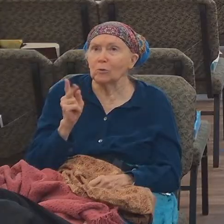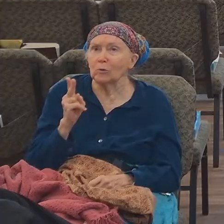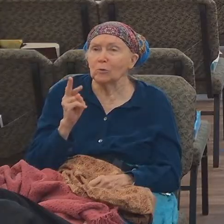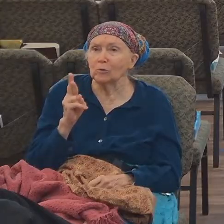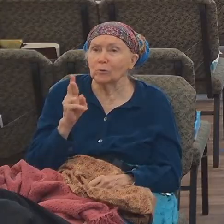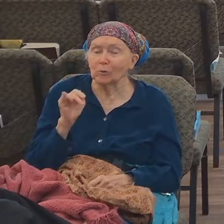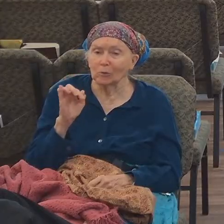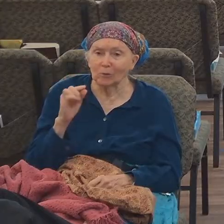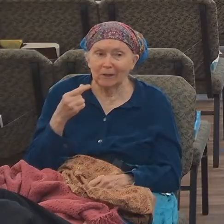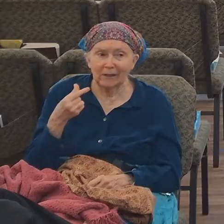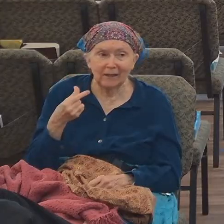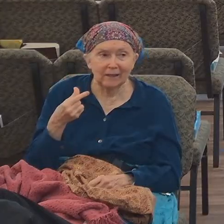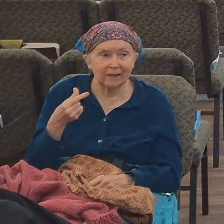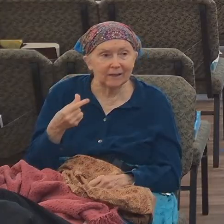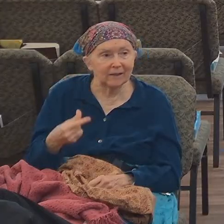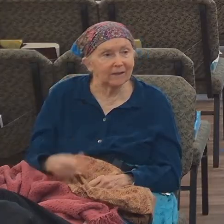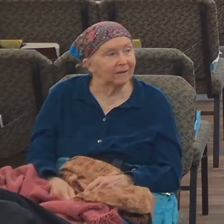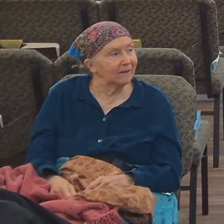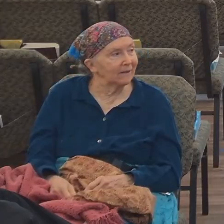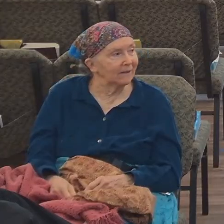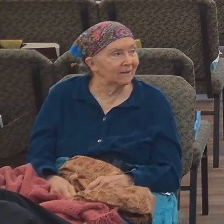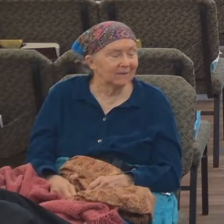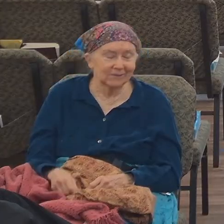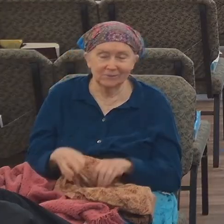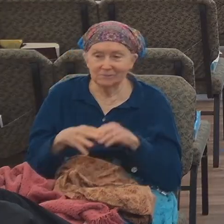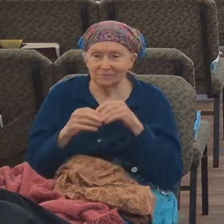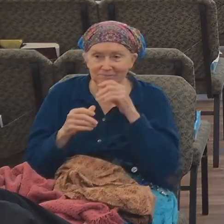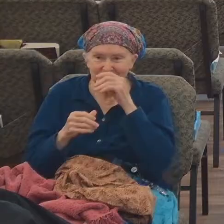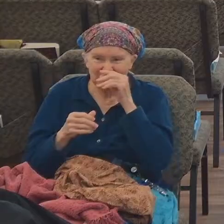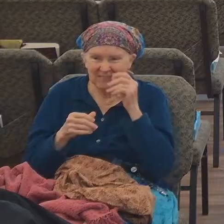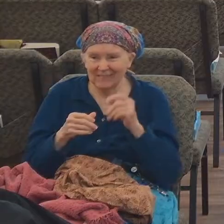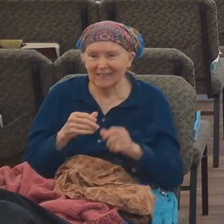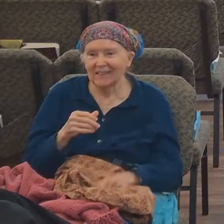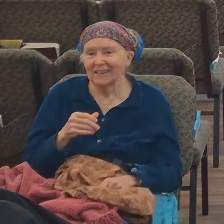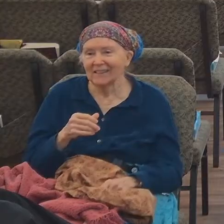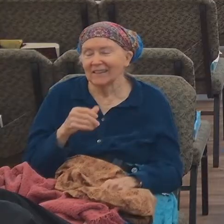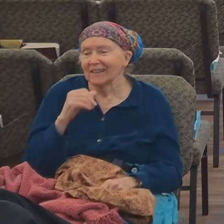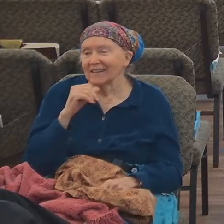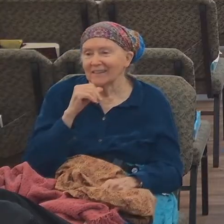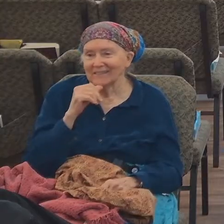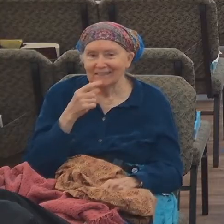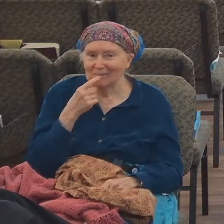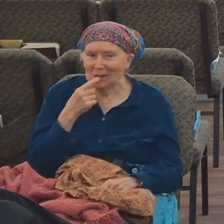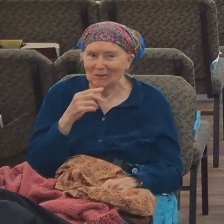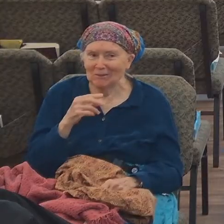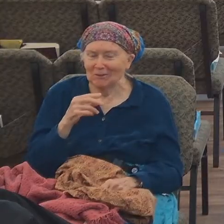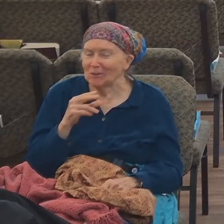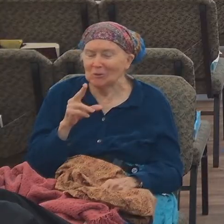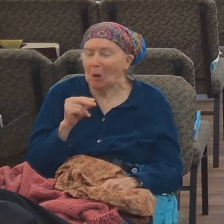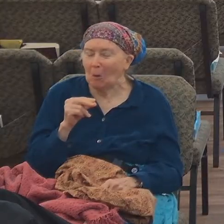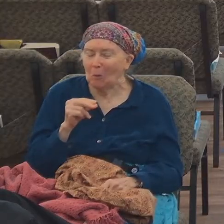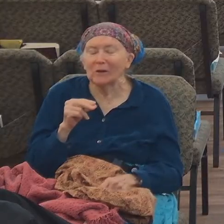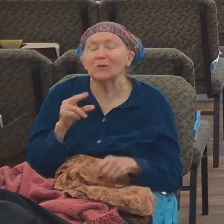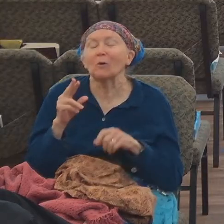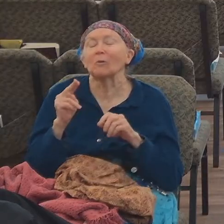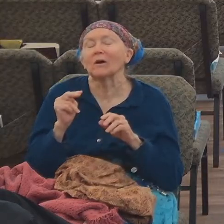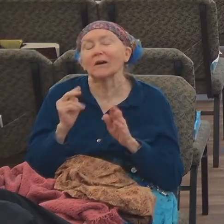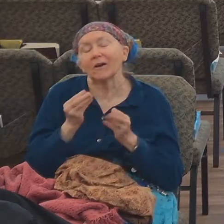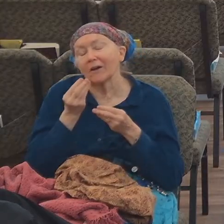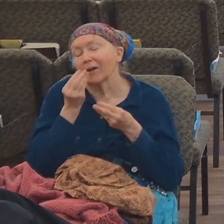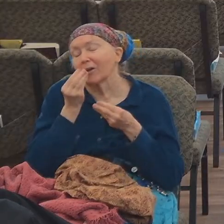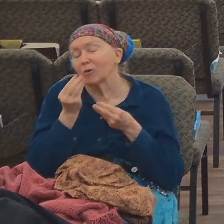My wife's the no person. I'm the yes man in the house. I mean, it's all girls, so what am I supposed to do? I'm sure there would be more no's if it was a